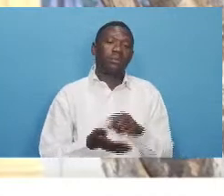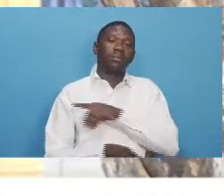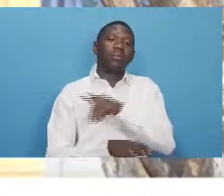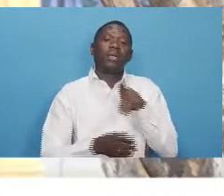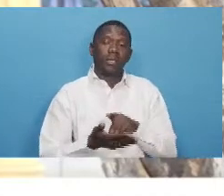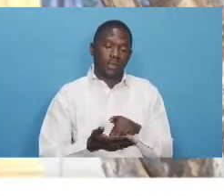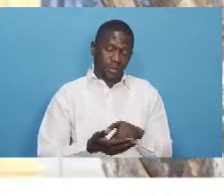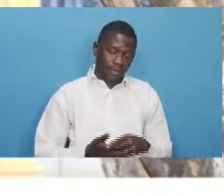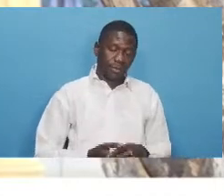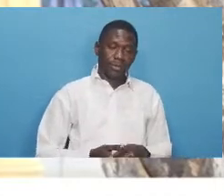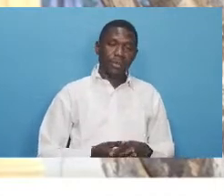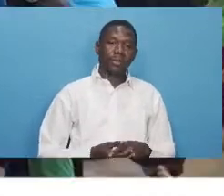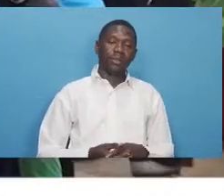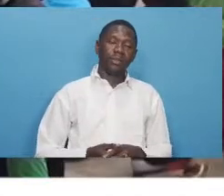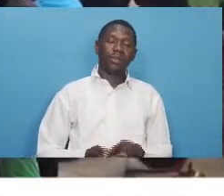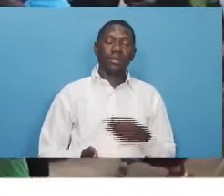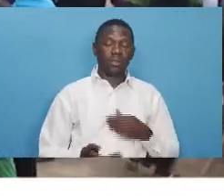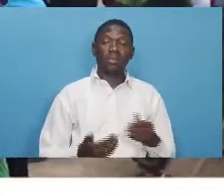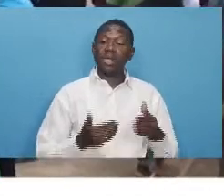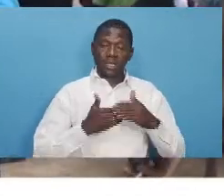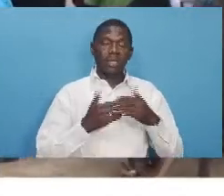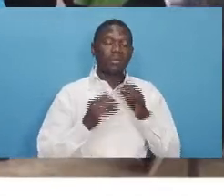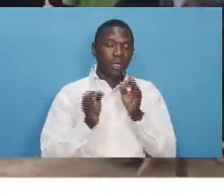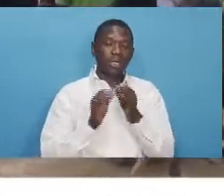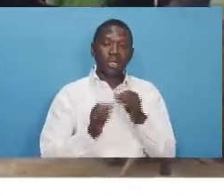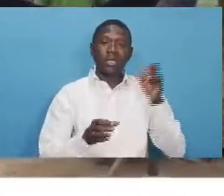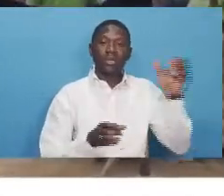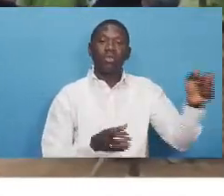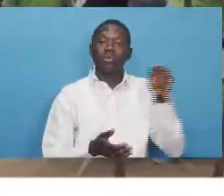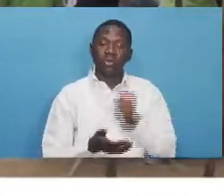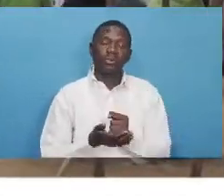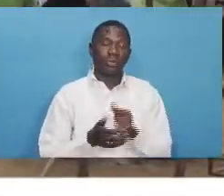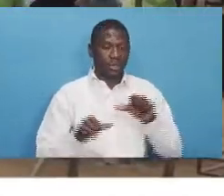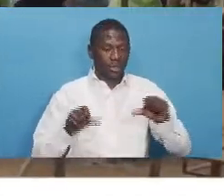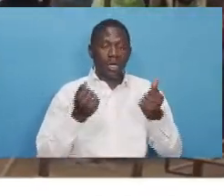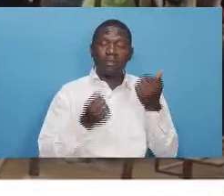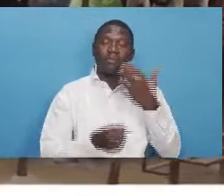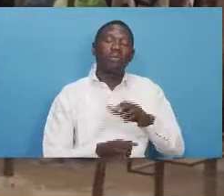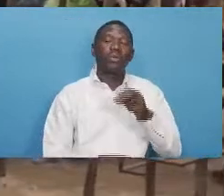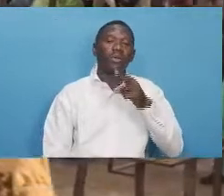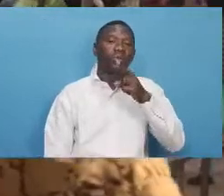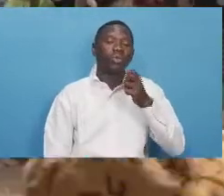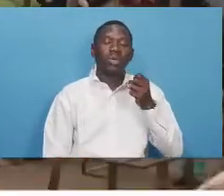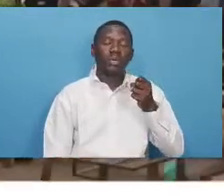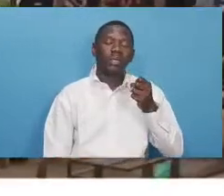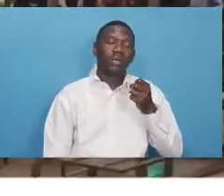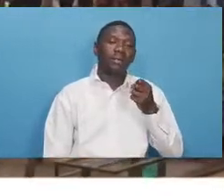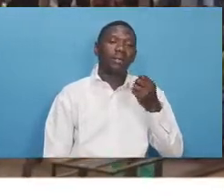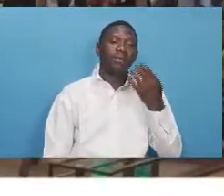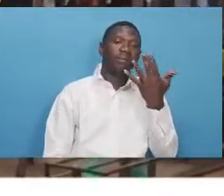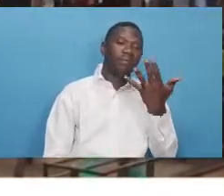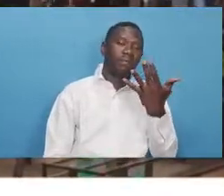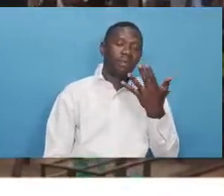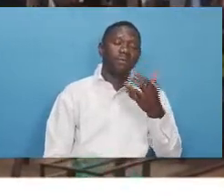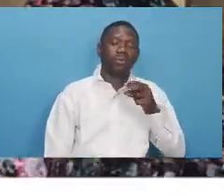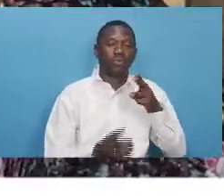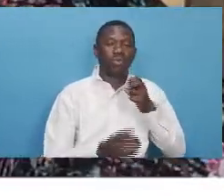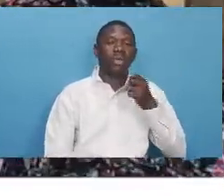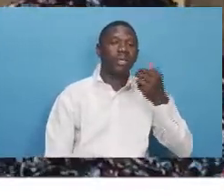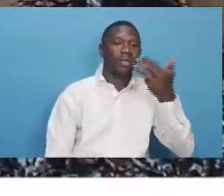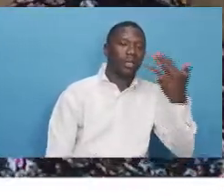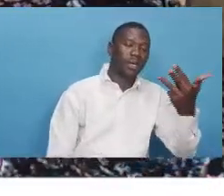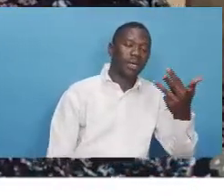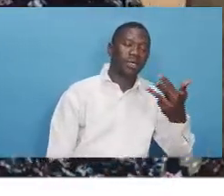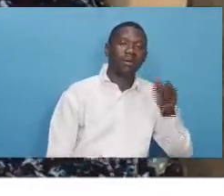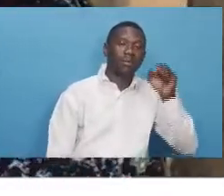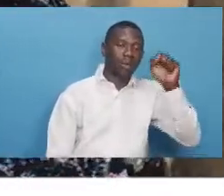Mr. Khan further stated that the nominations will start from 25th to 29 April 2022 between 8 a.m.